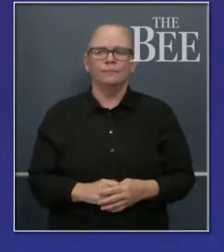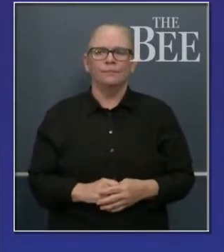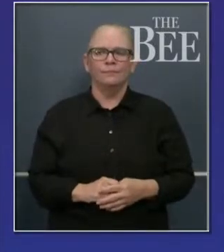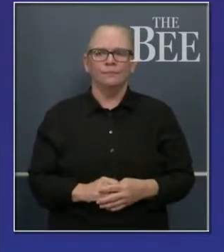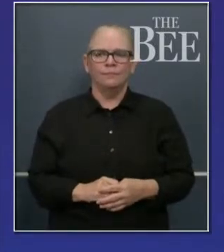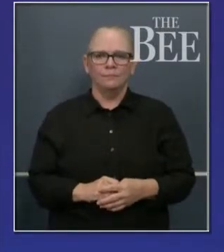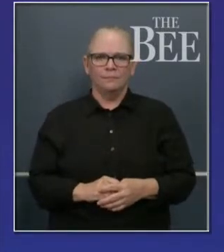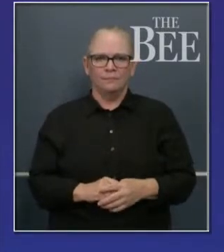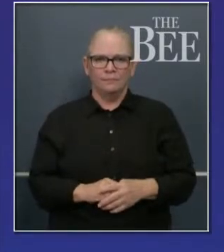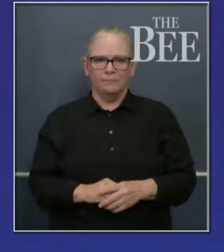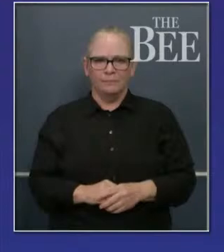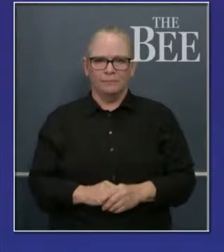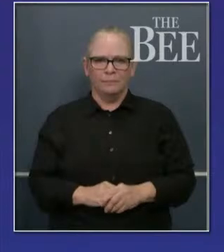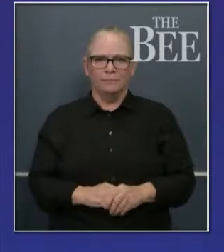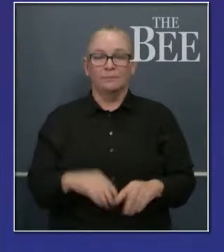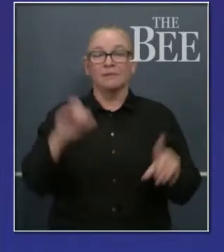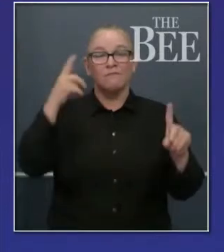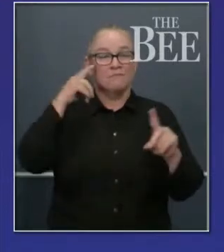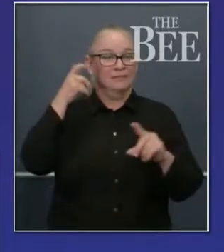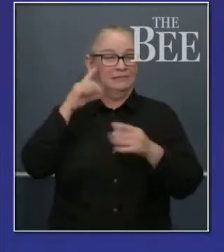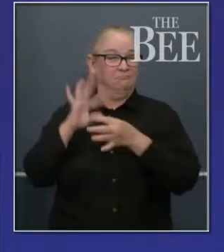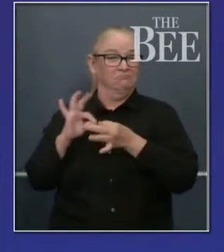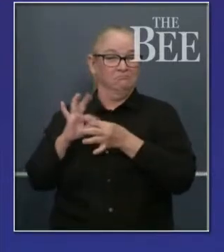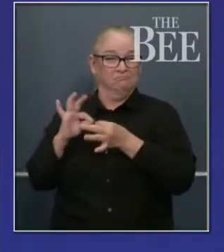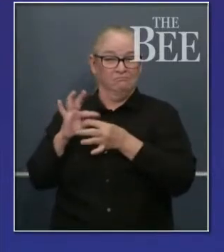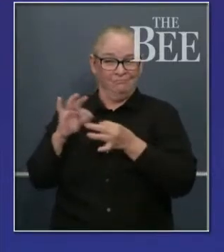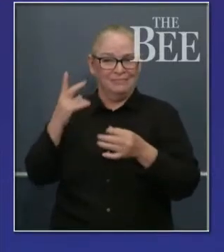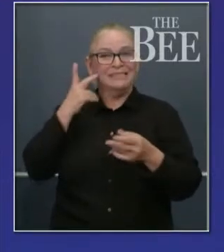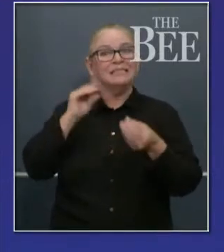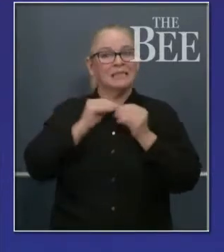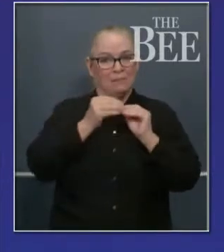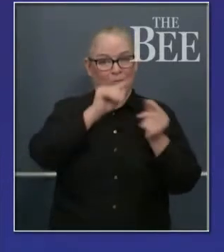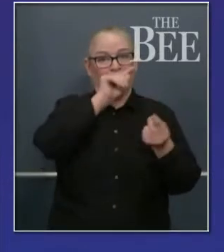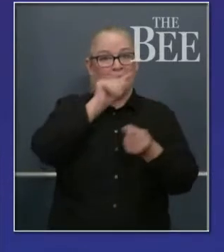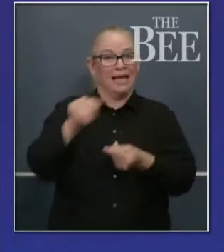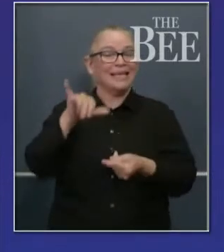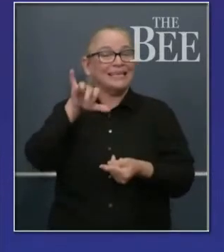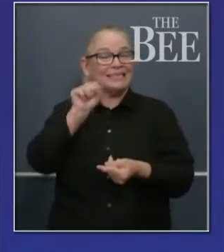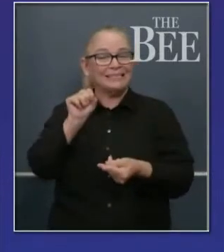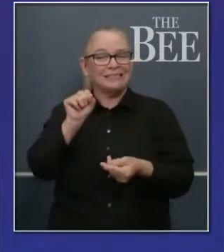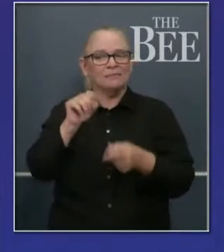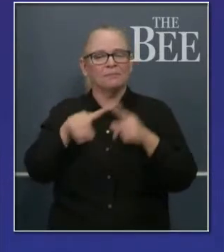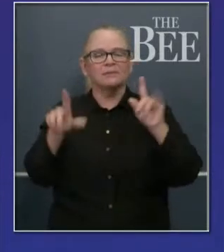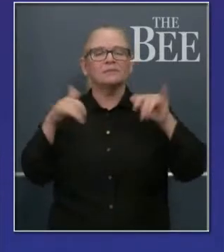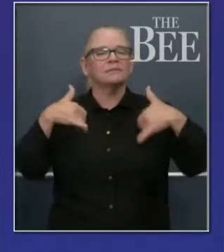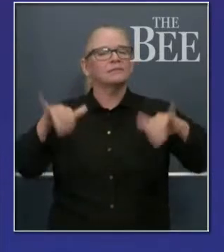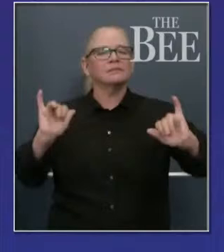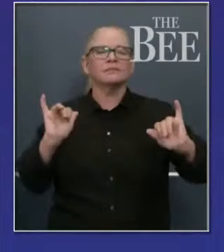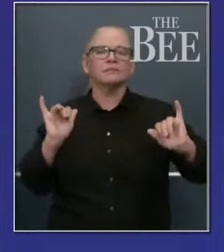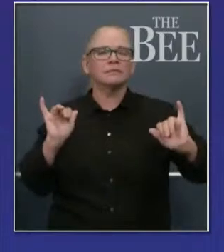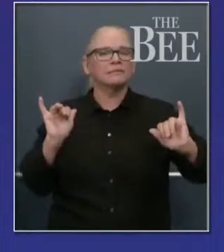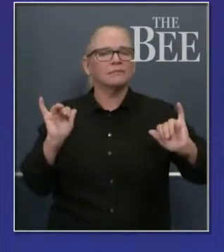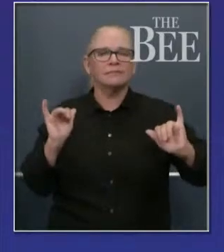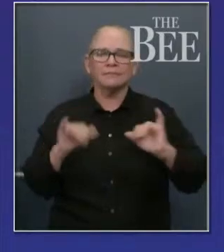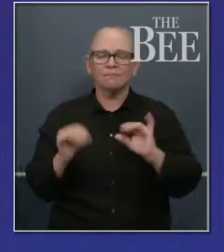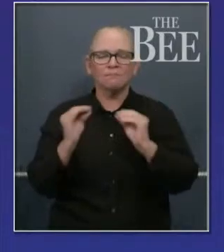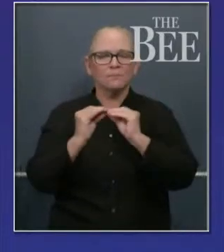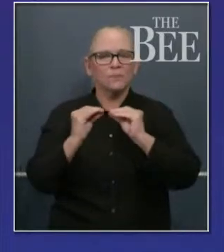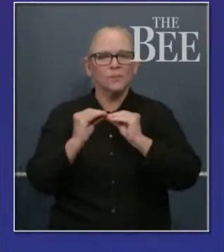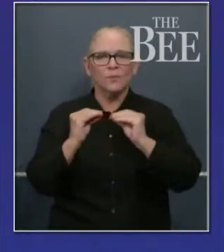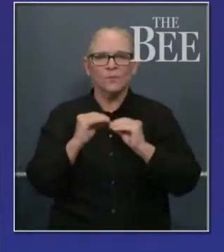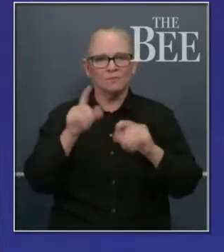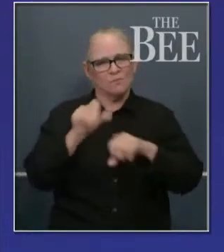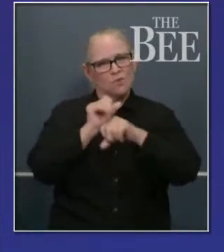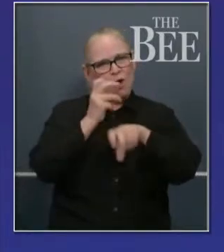that are lower than we've seen in many months, but we still need to continue to keep our guard up. One reporter asked me what